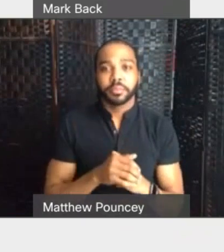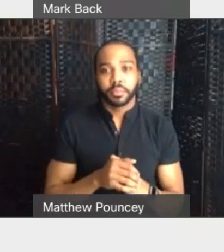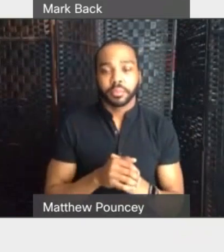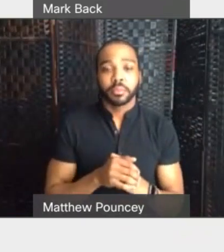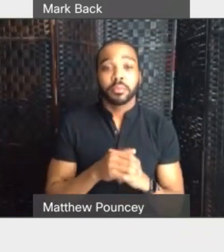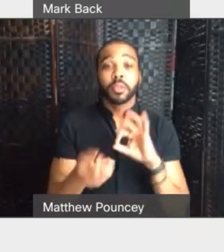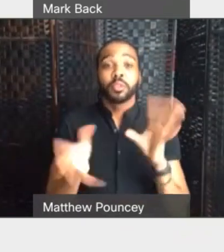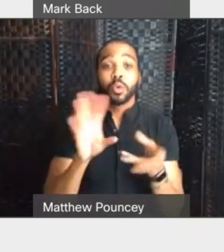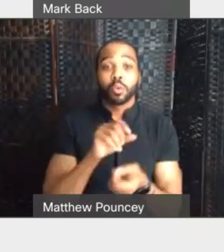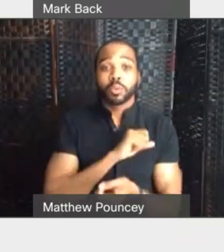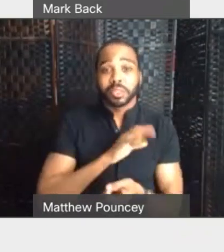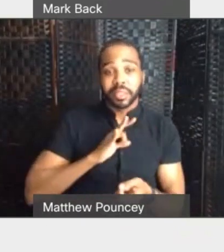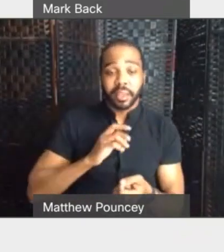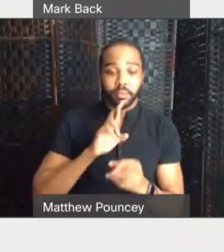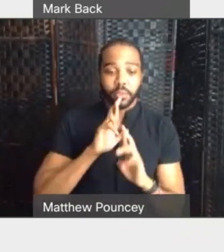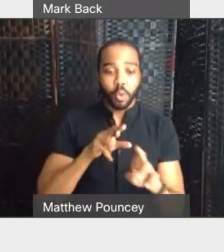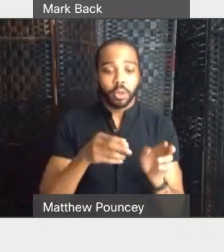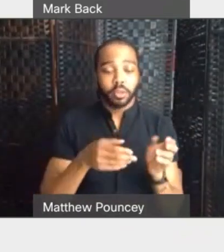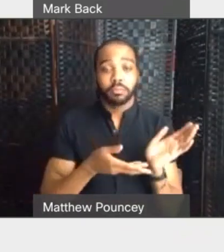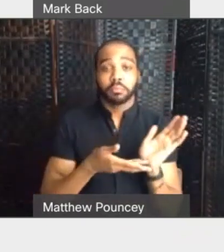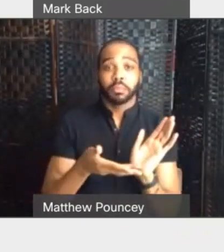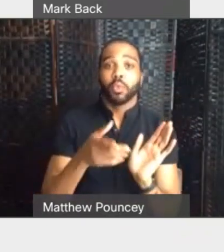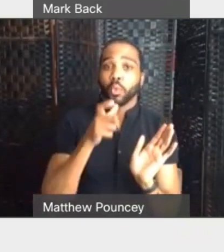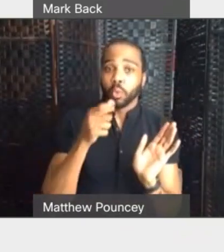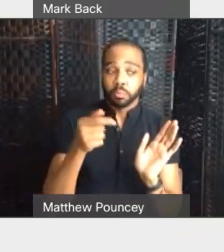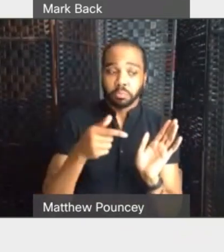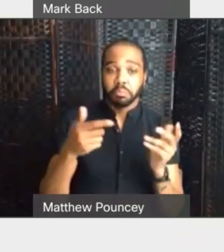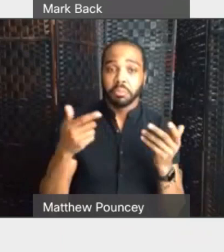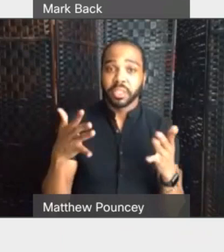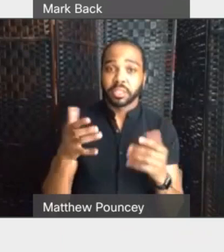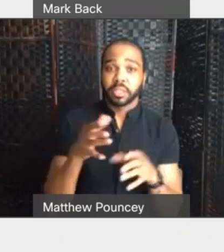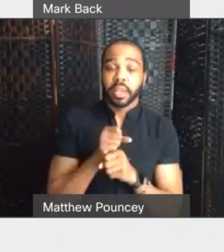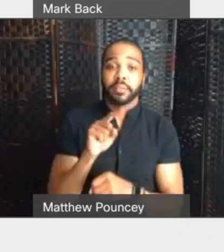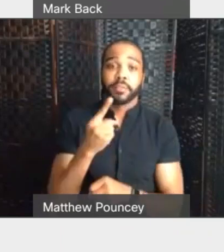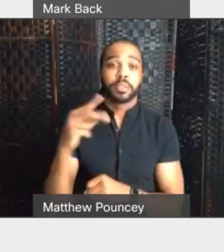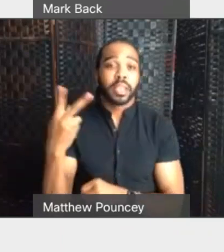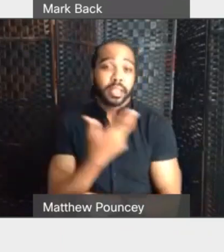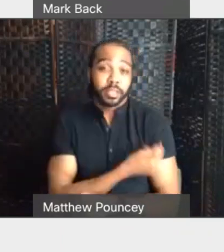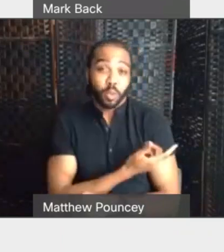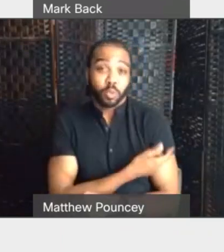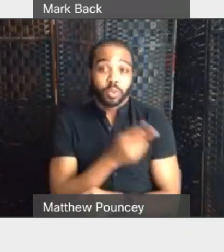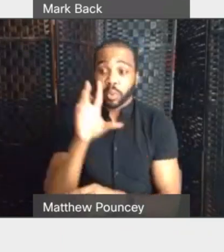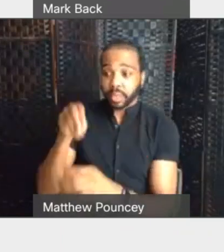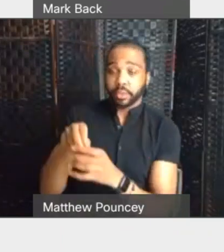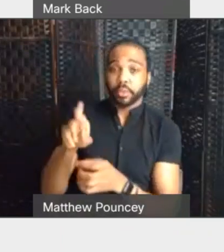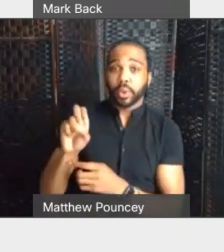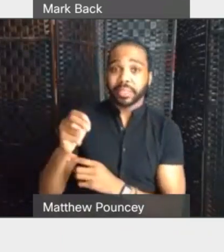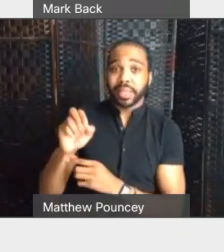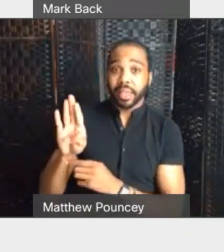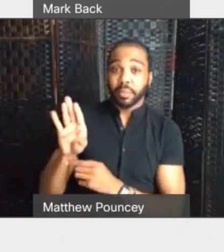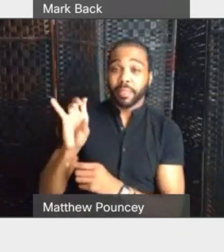Total staff reported who have gotten first or second dose in a res hab is